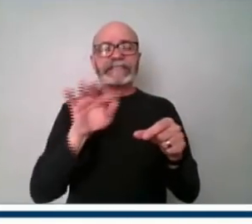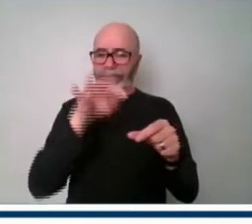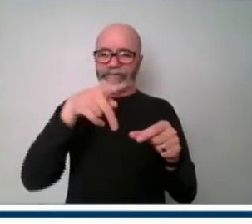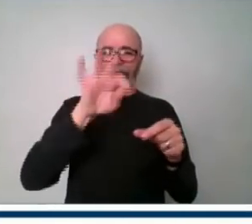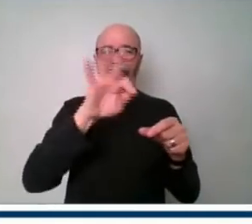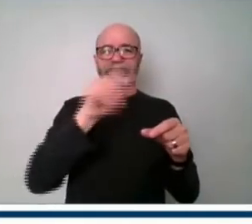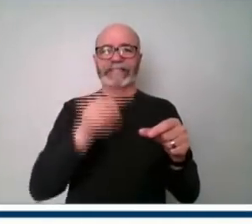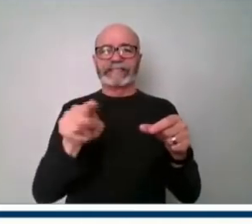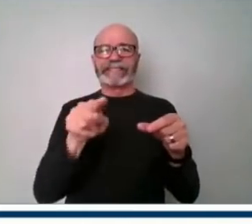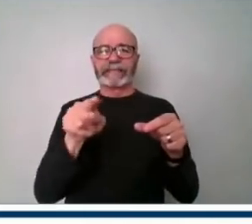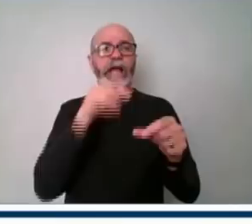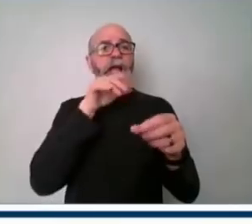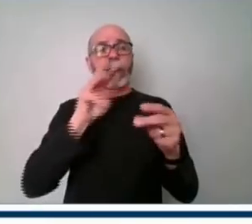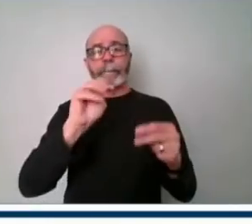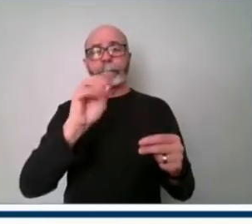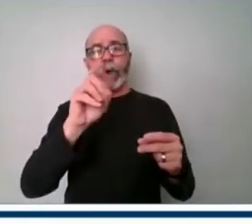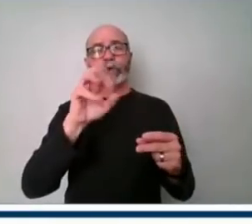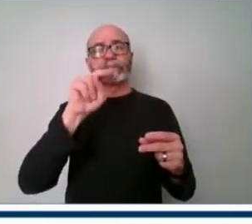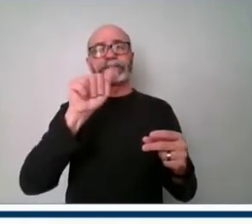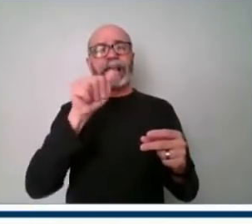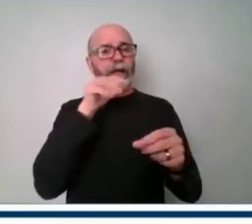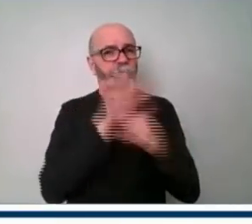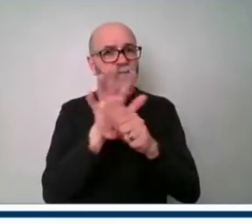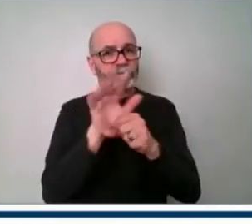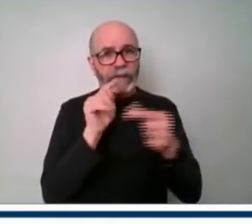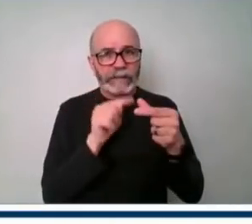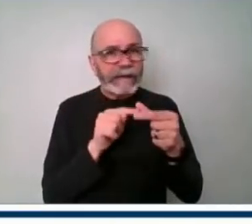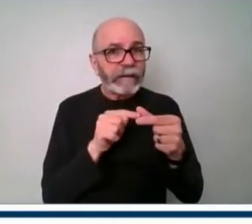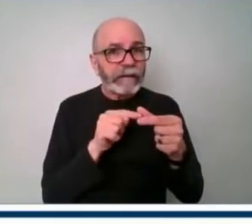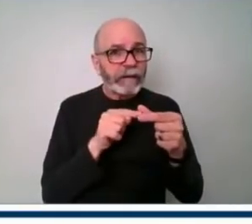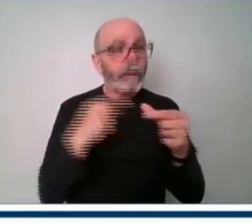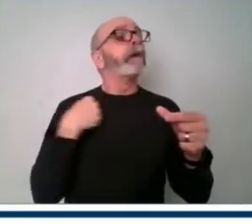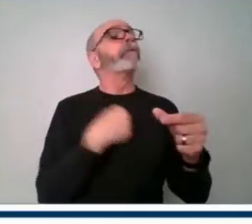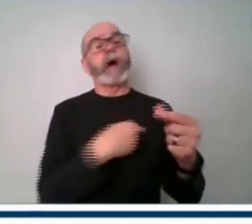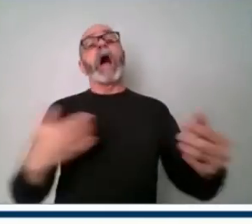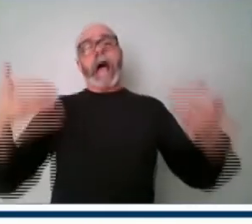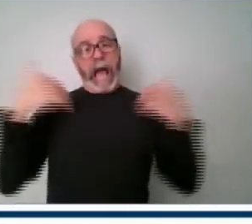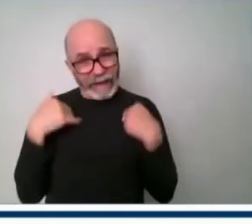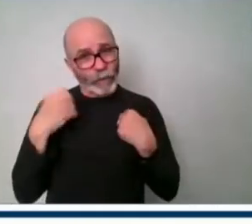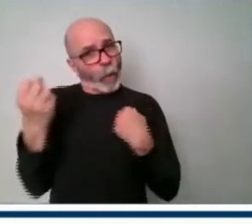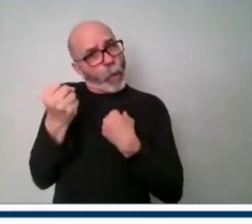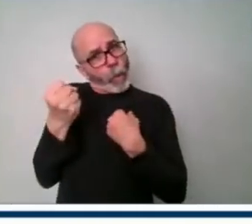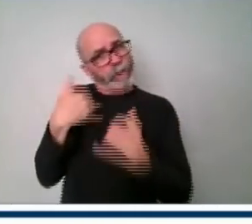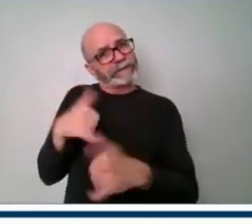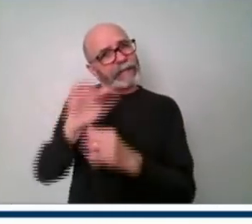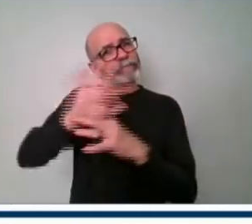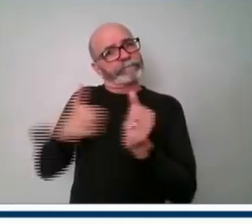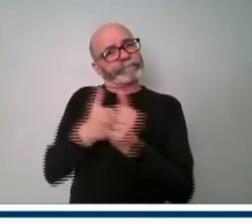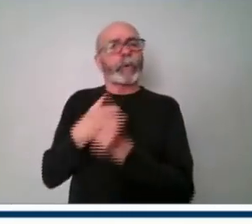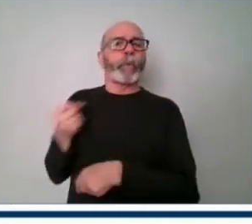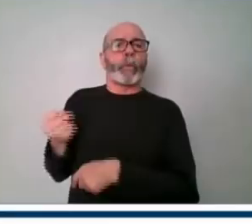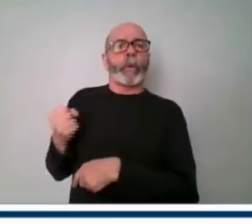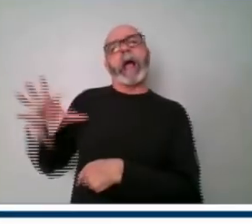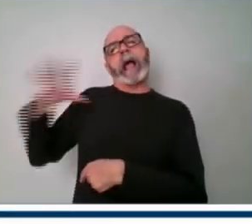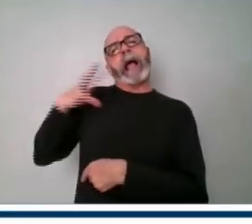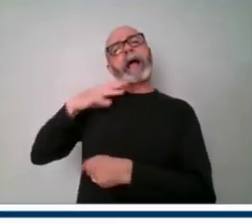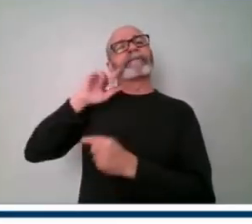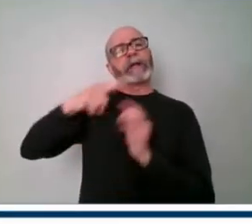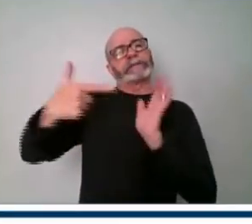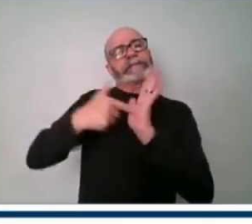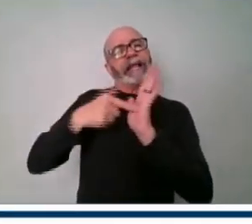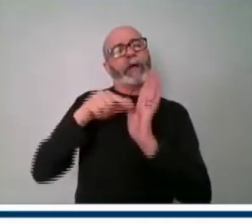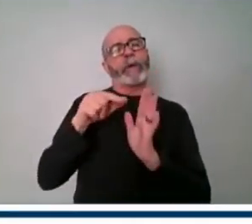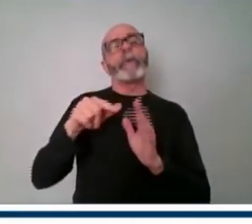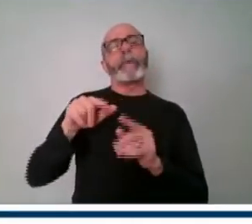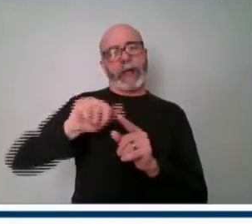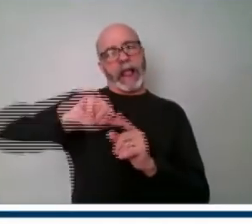we're simply, I take a longer-term view on this. To me, the vaccine, it's the end goal is getting all Nova